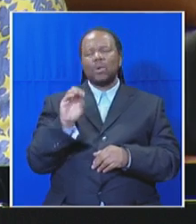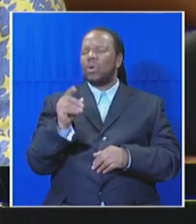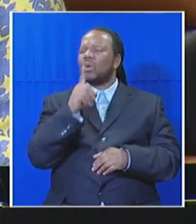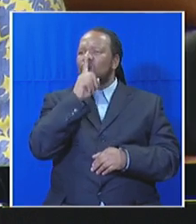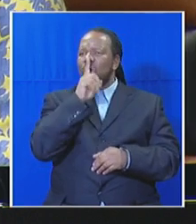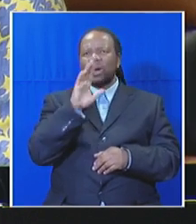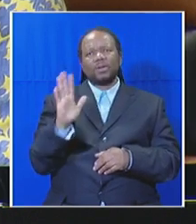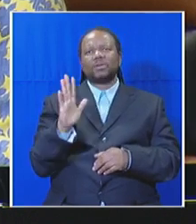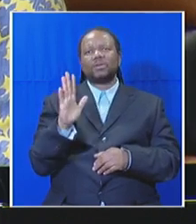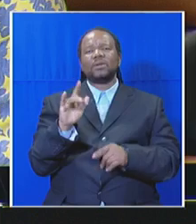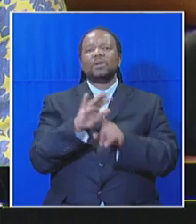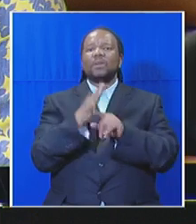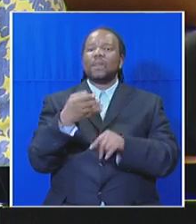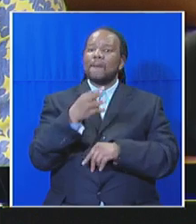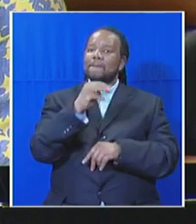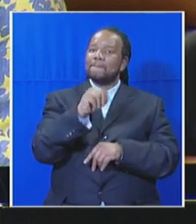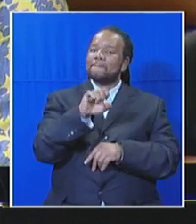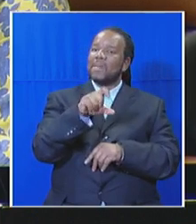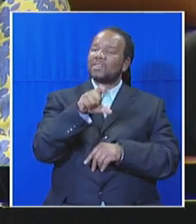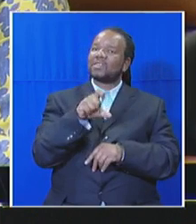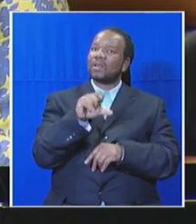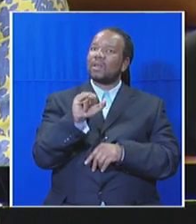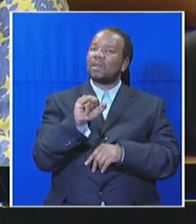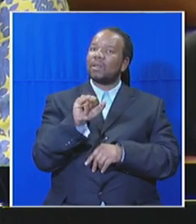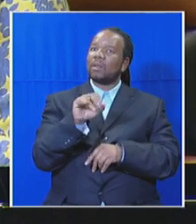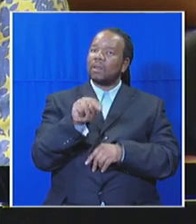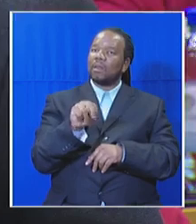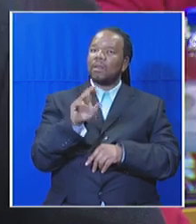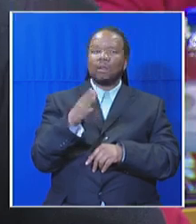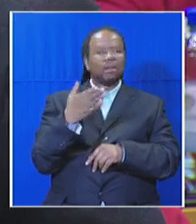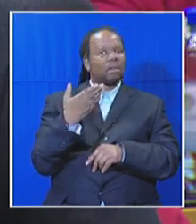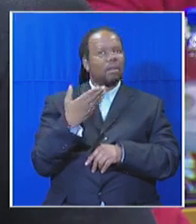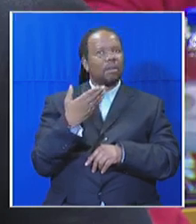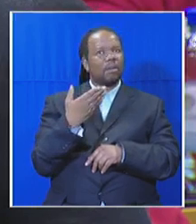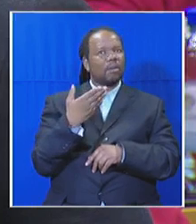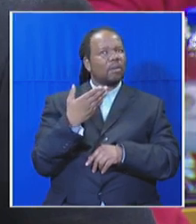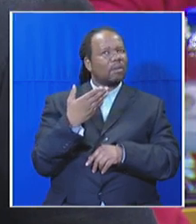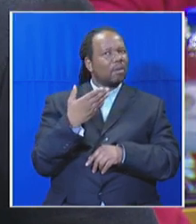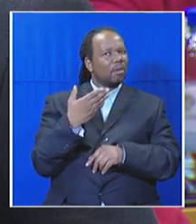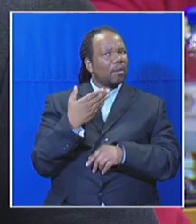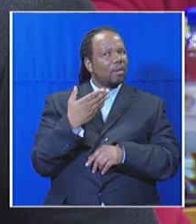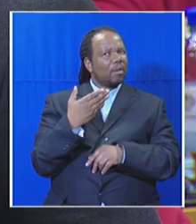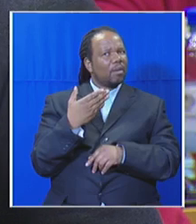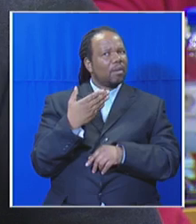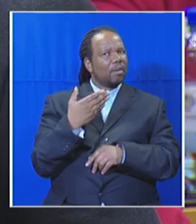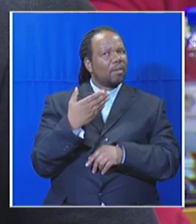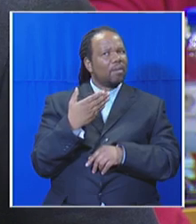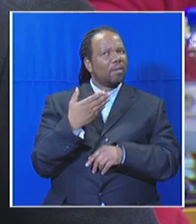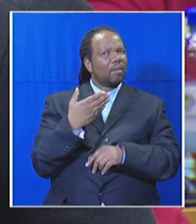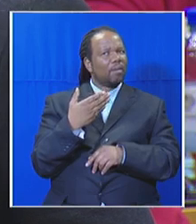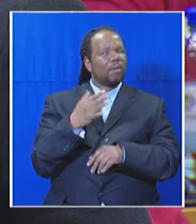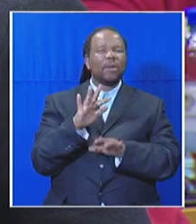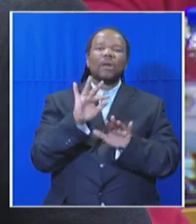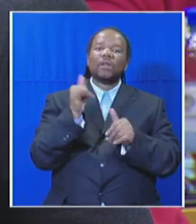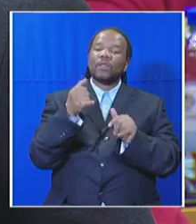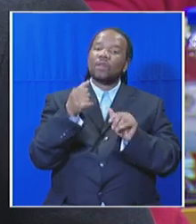Honorable Maxon's question. On a point of order. What is the point of order, Honorable In terms Shivambu? of parliamentary rules, we're allowed to